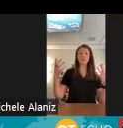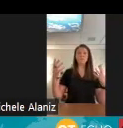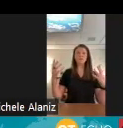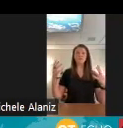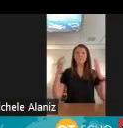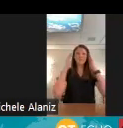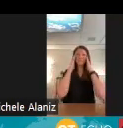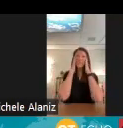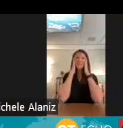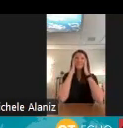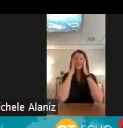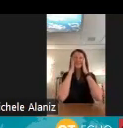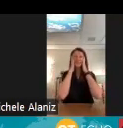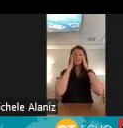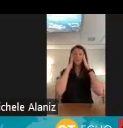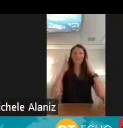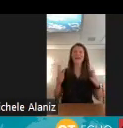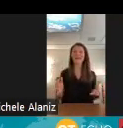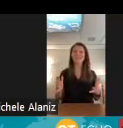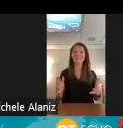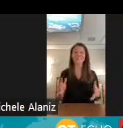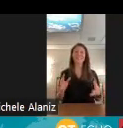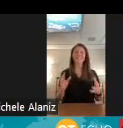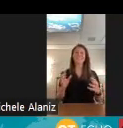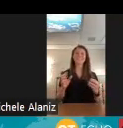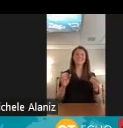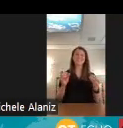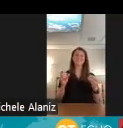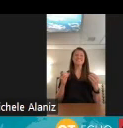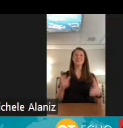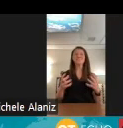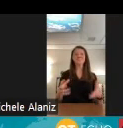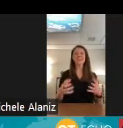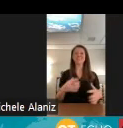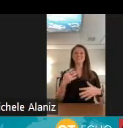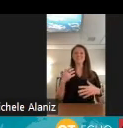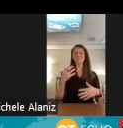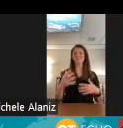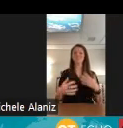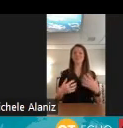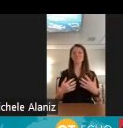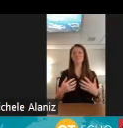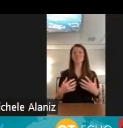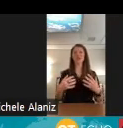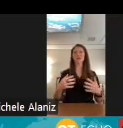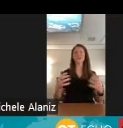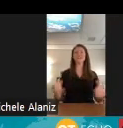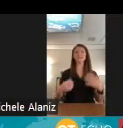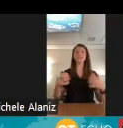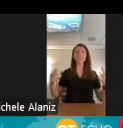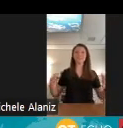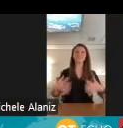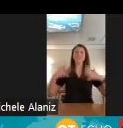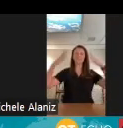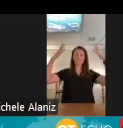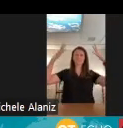of blood flow. So your brain is actually quite hungry. It needs a lot of blood in order to be able to work hard. And so when